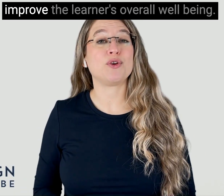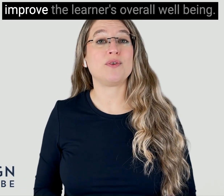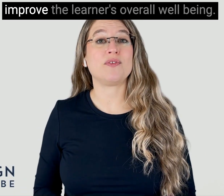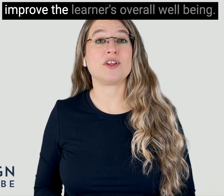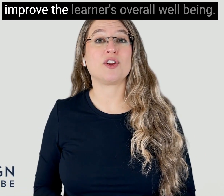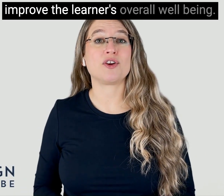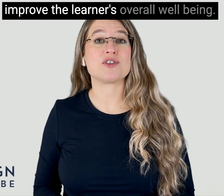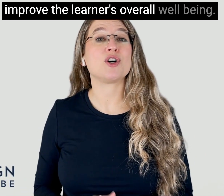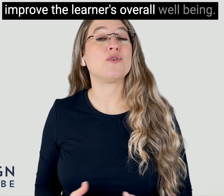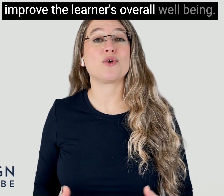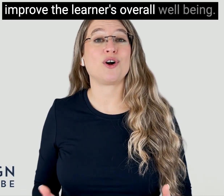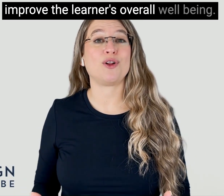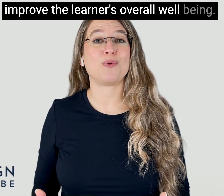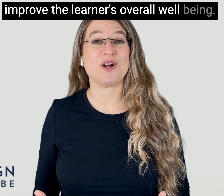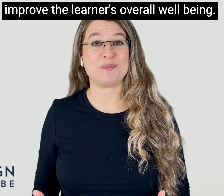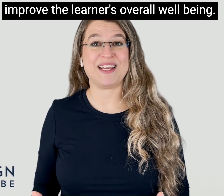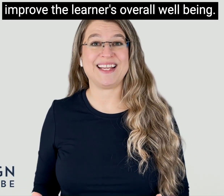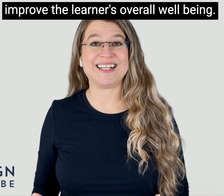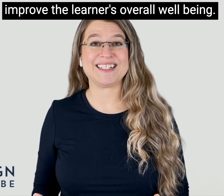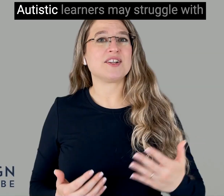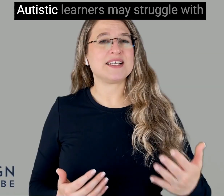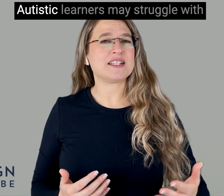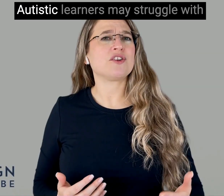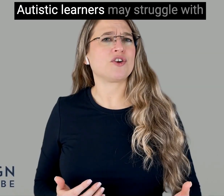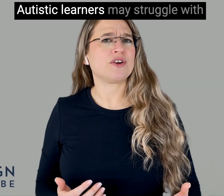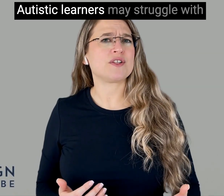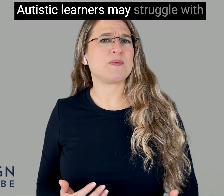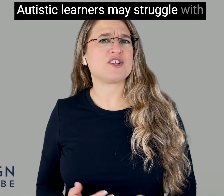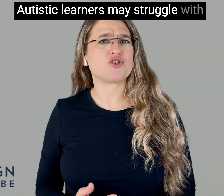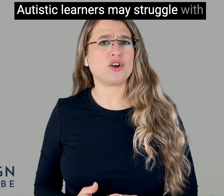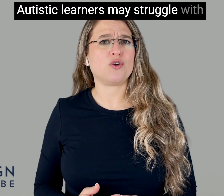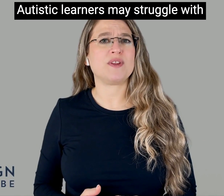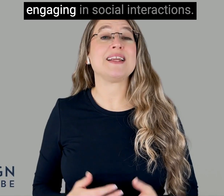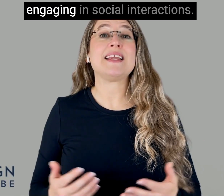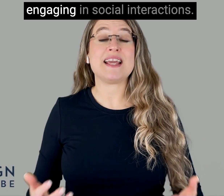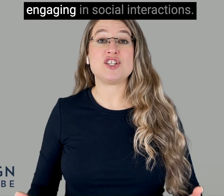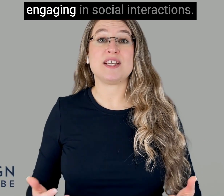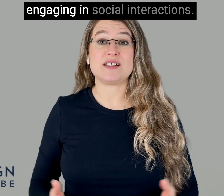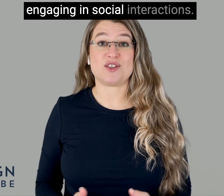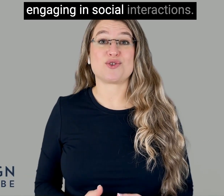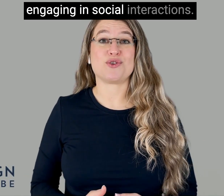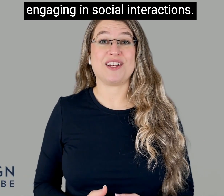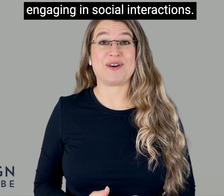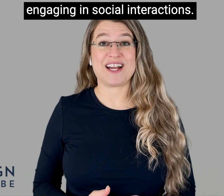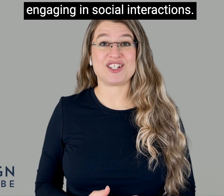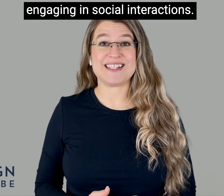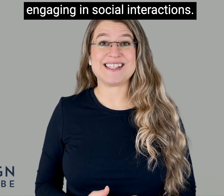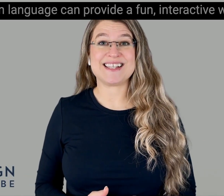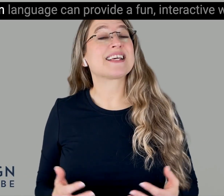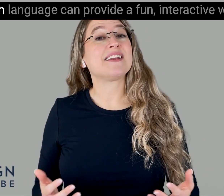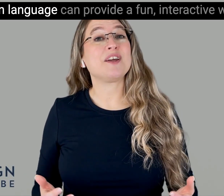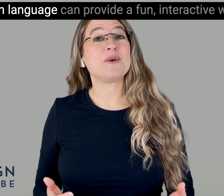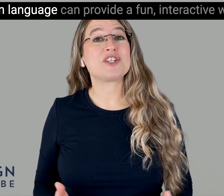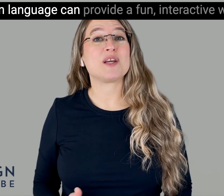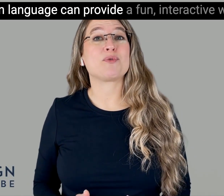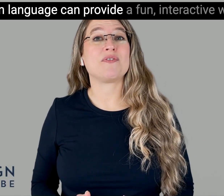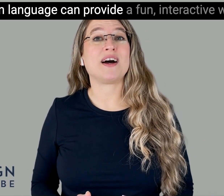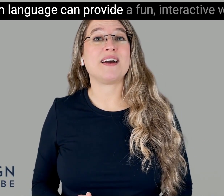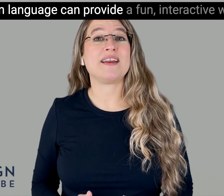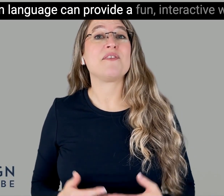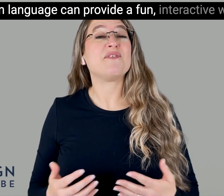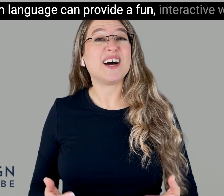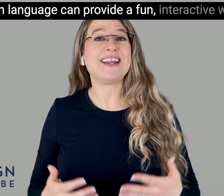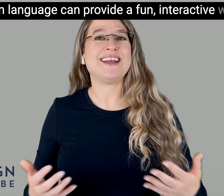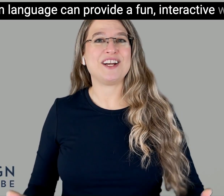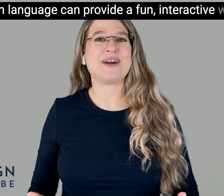and improve the learner's overall well-being. Autistic learners may struggle with engaging in social interactions. Sign language can